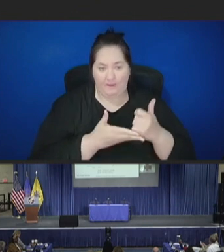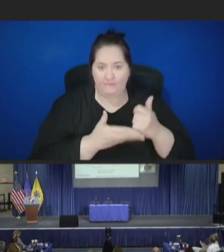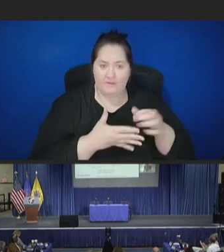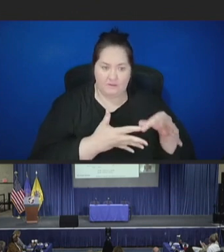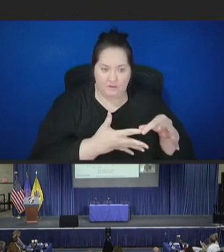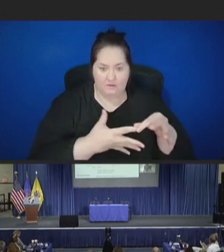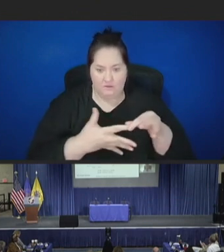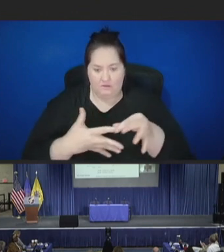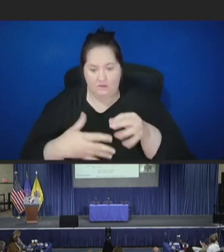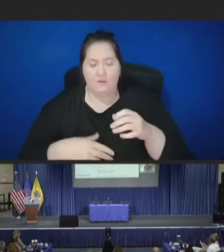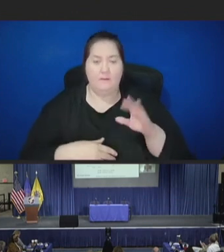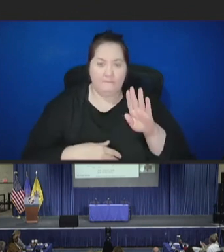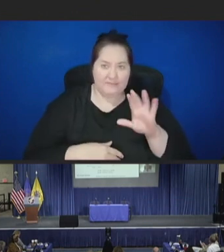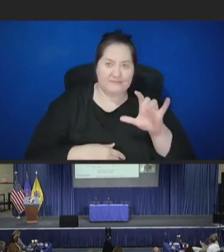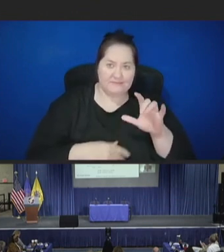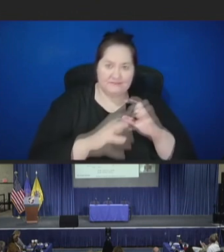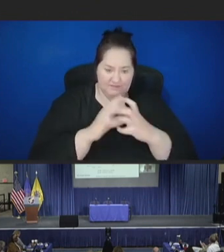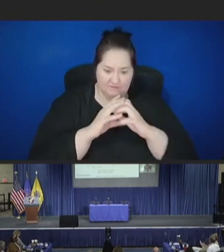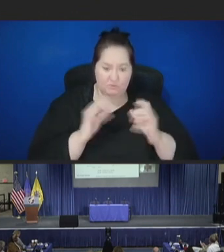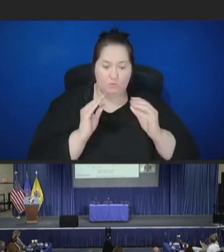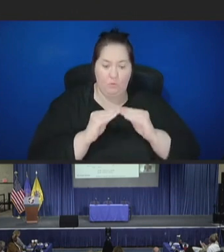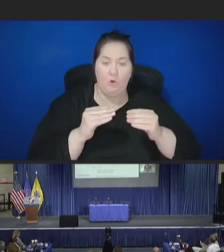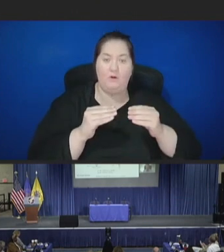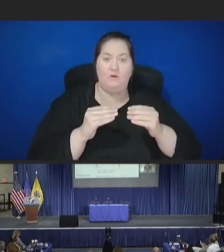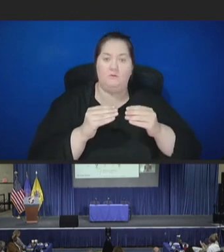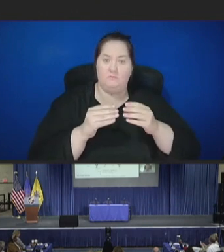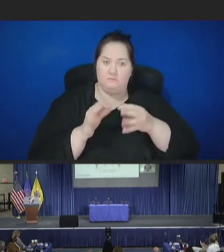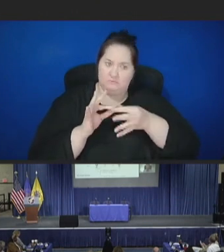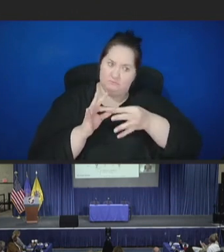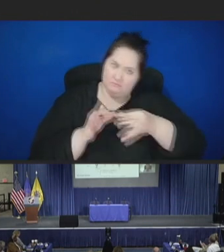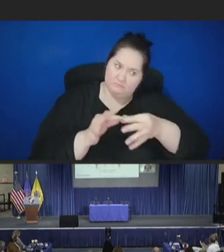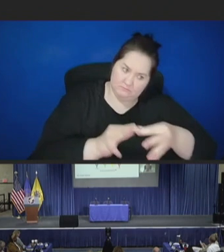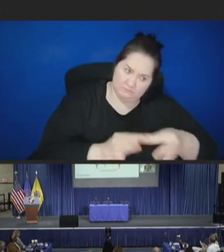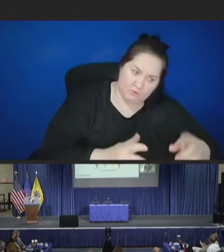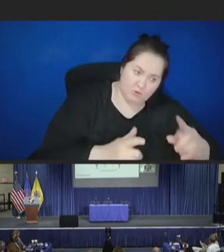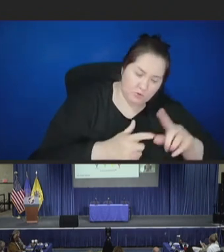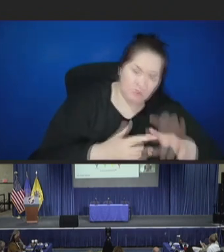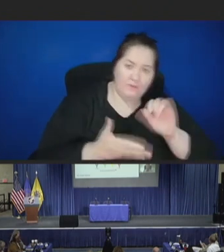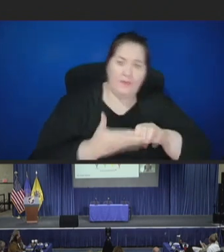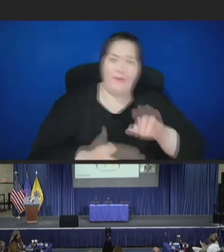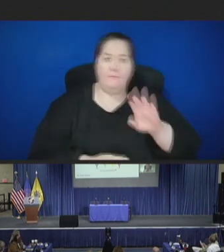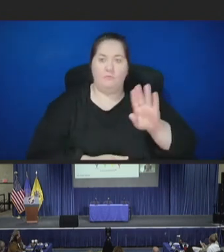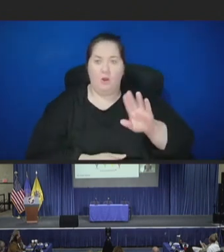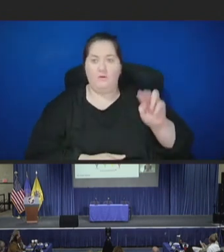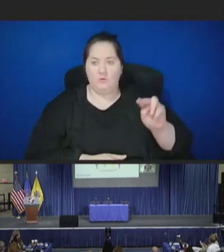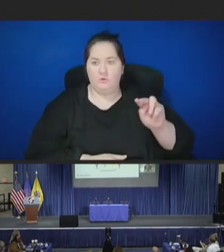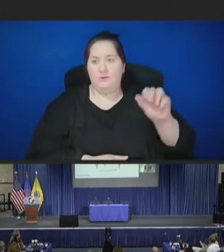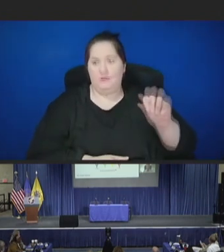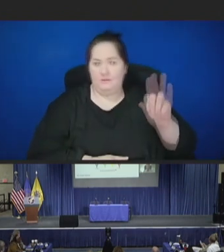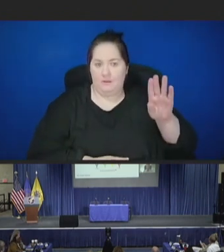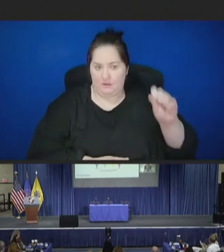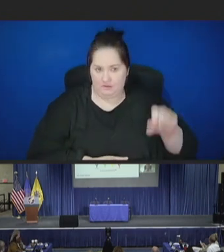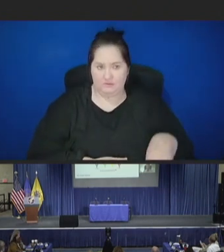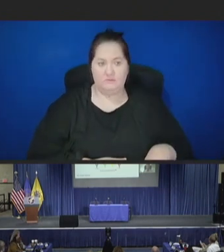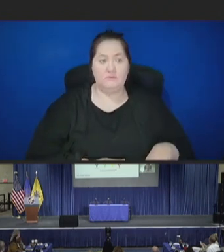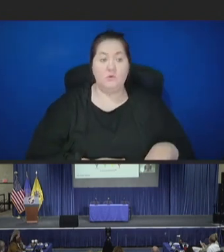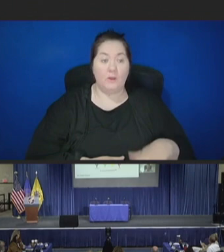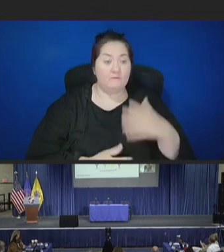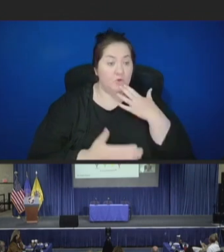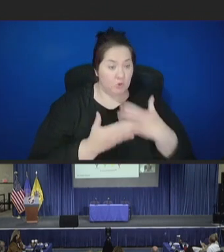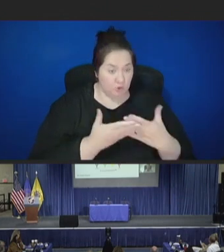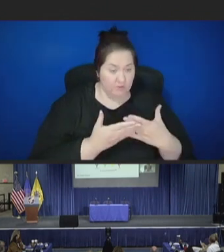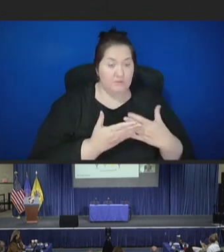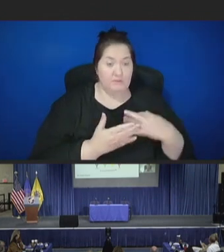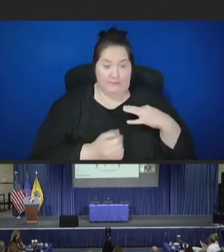broad neutralization. So we kind of have a pretty good candidate now as well for this first boosting candidate,